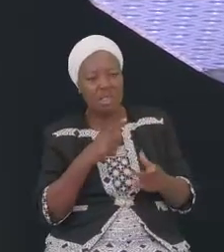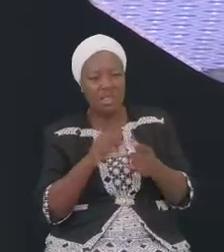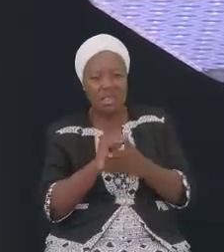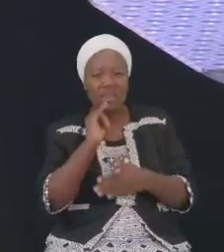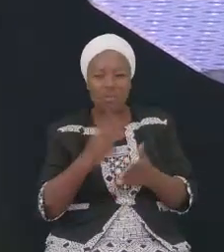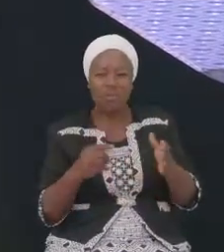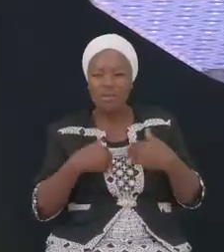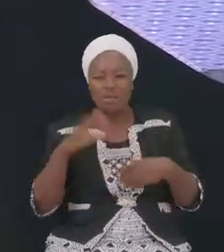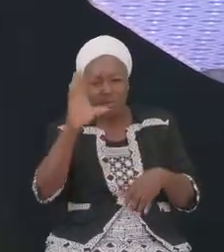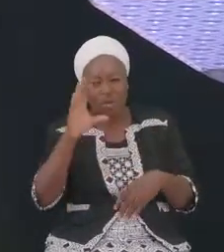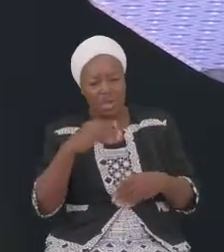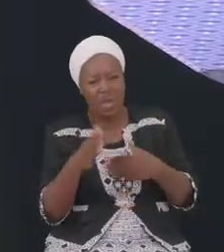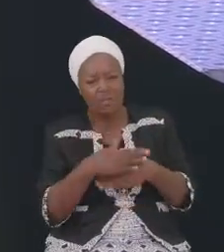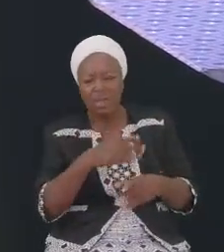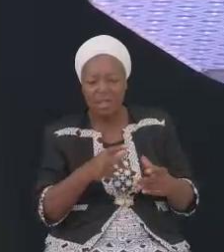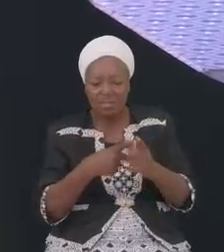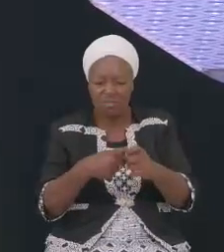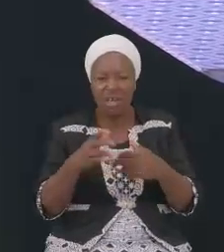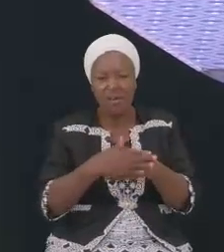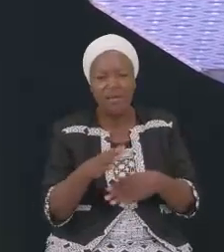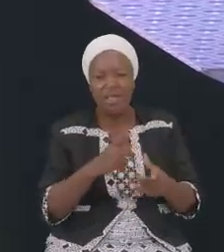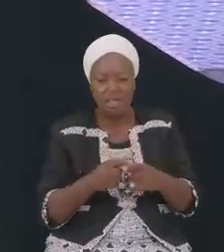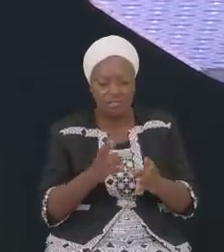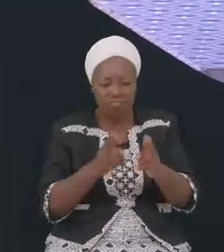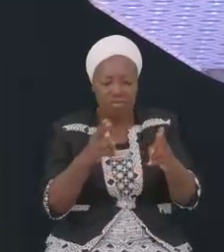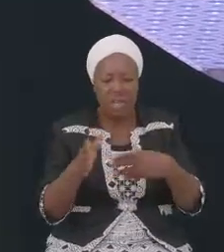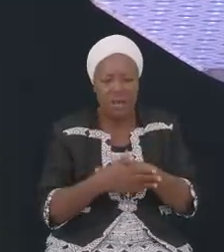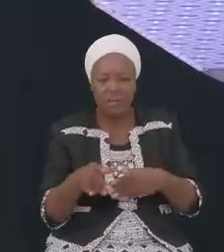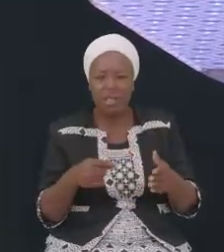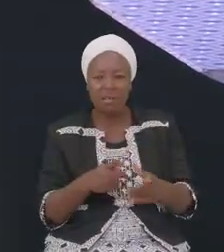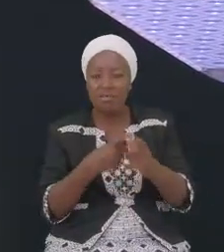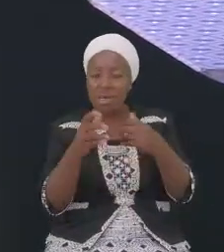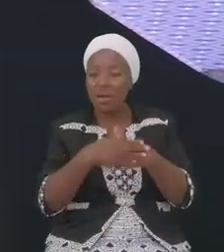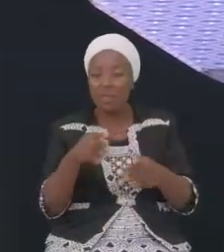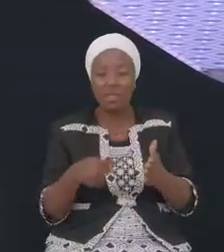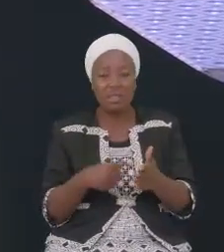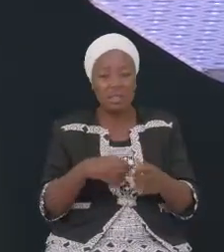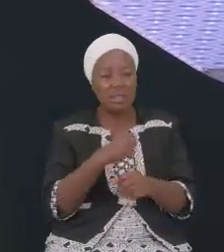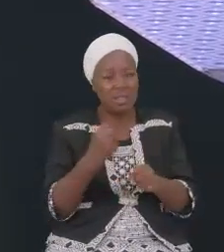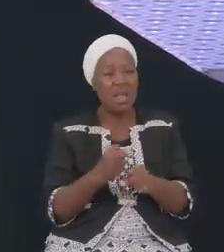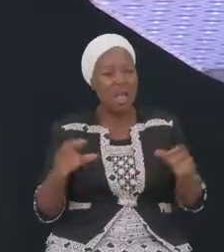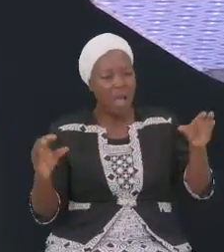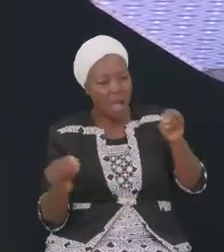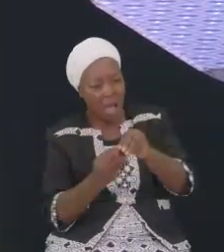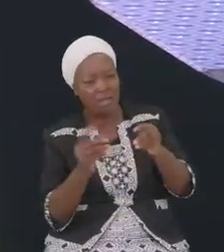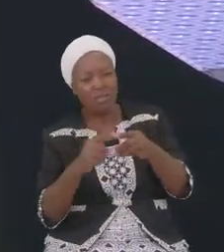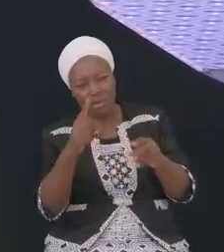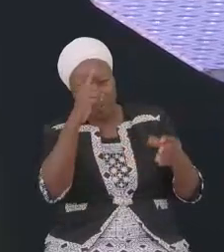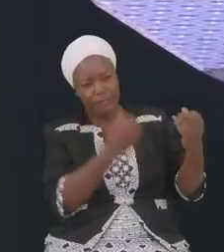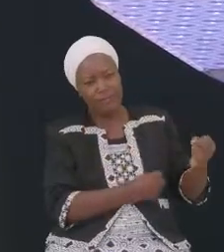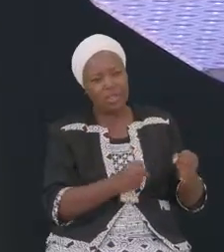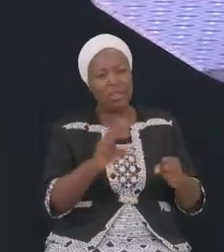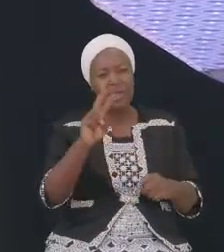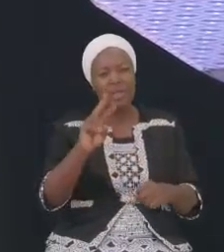after, running after, and this is what you'll be pursuing, this is what you'll be praying for. Add to your faith virtue. That's a